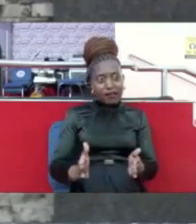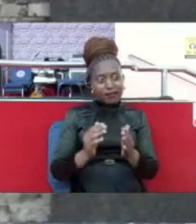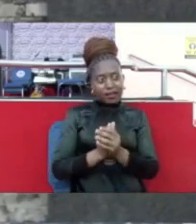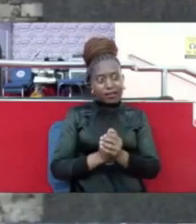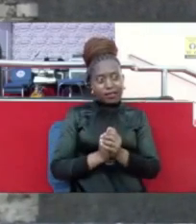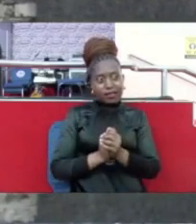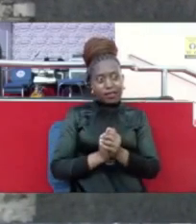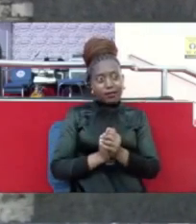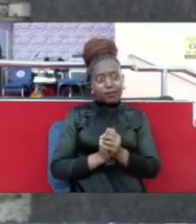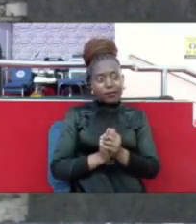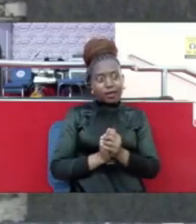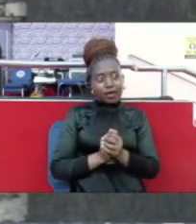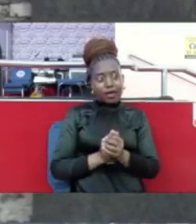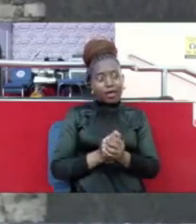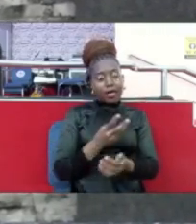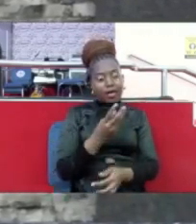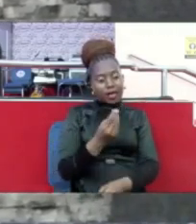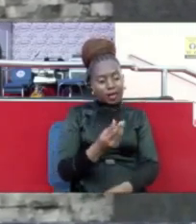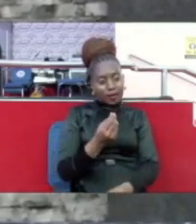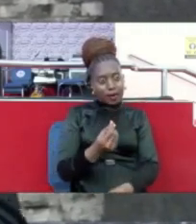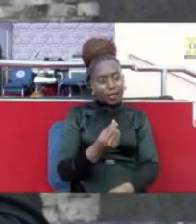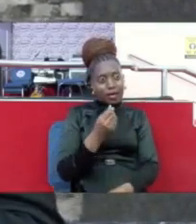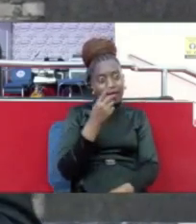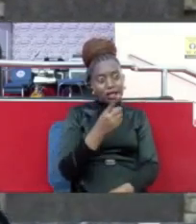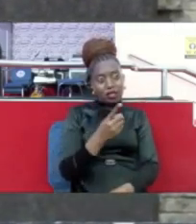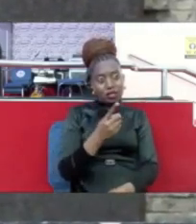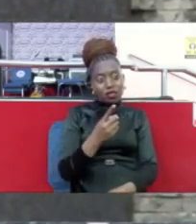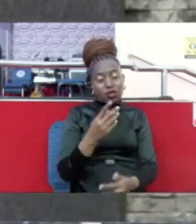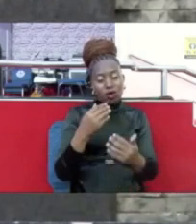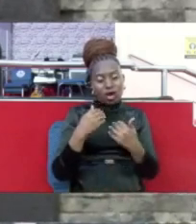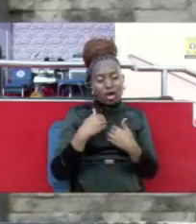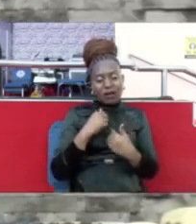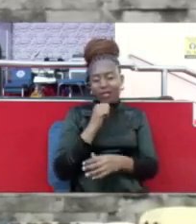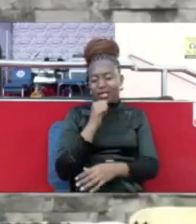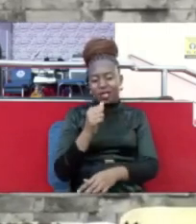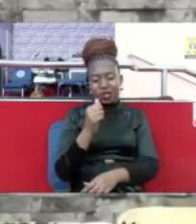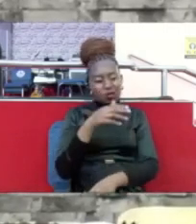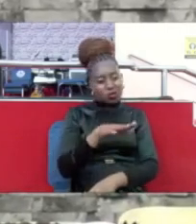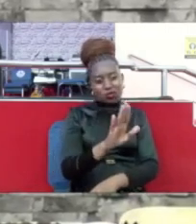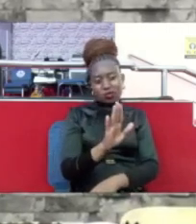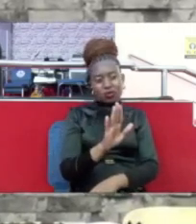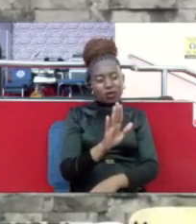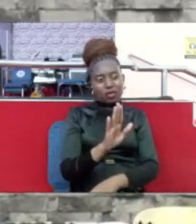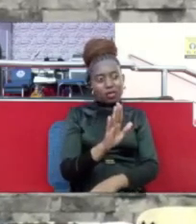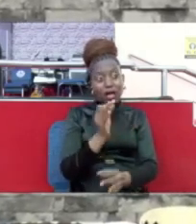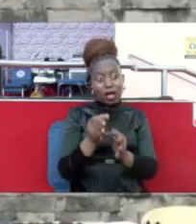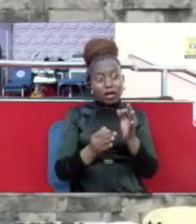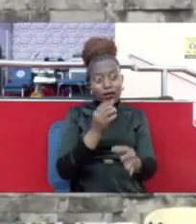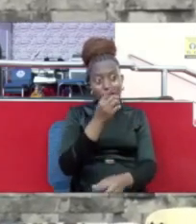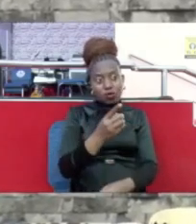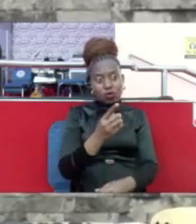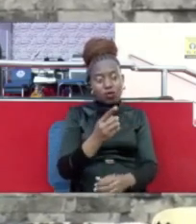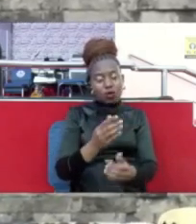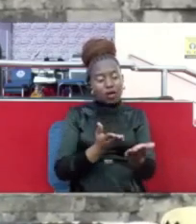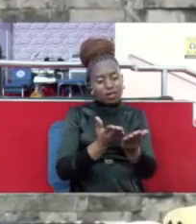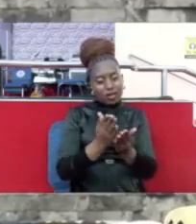which means that the money that you and I have does not really belong to us if we are the servant of someone else. Kumaanisha kwamba pesa